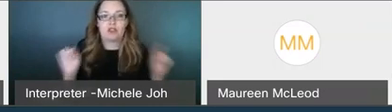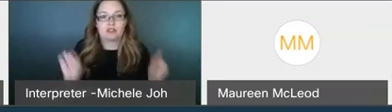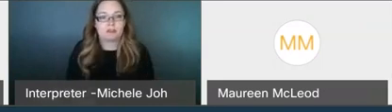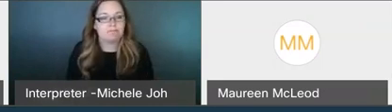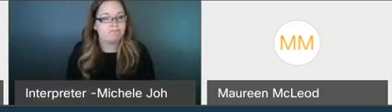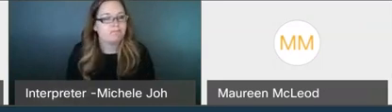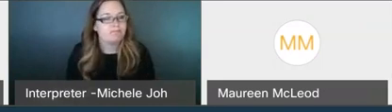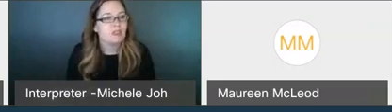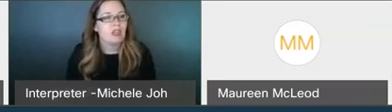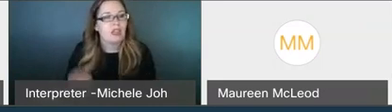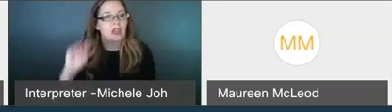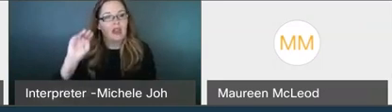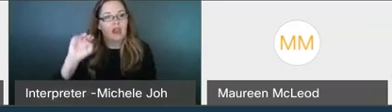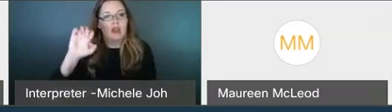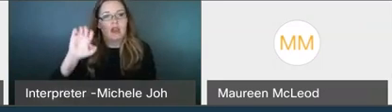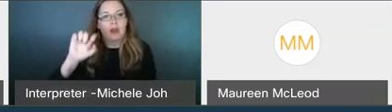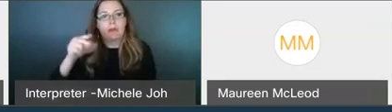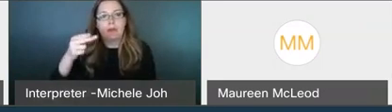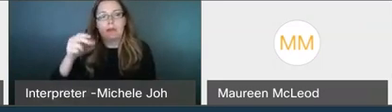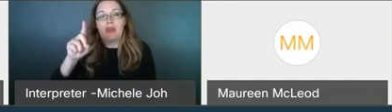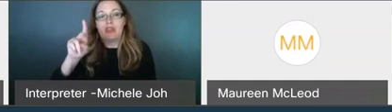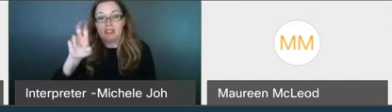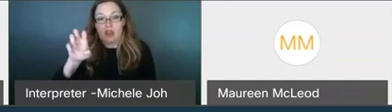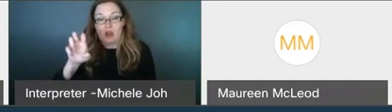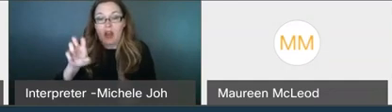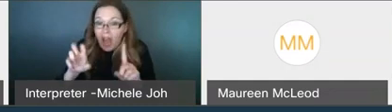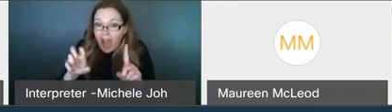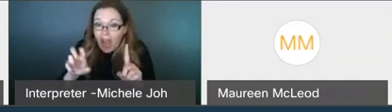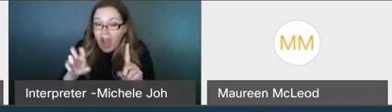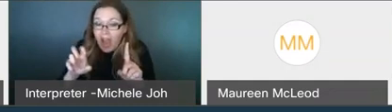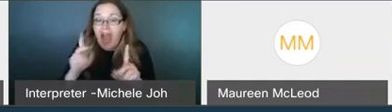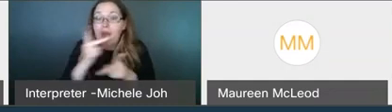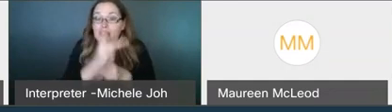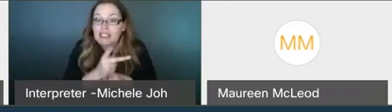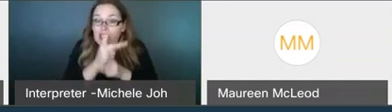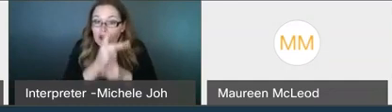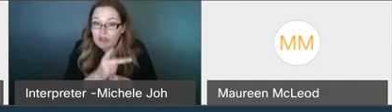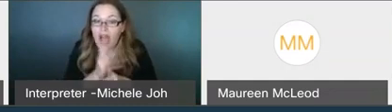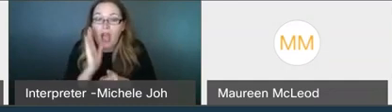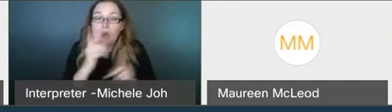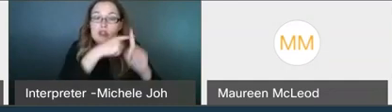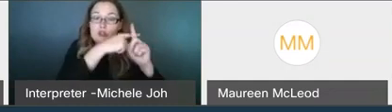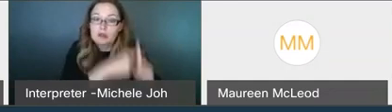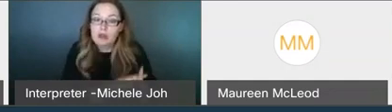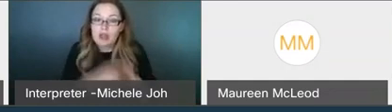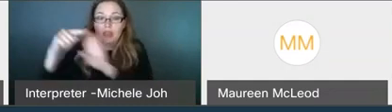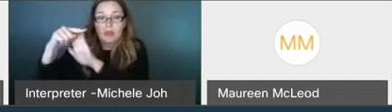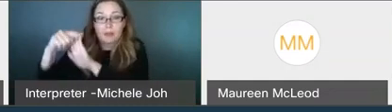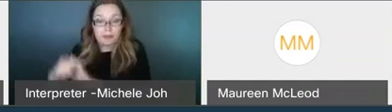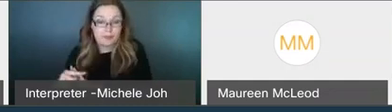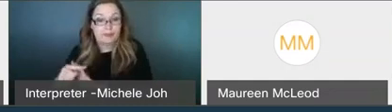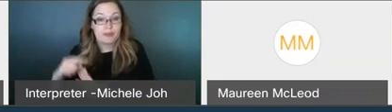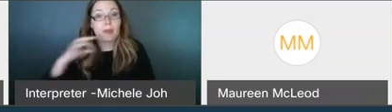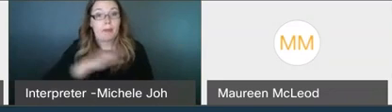Let me talk about methadone, and I'm going to be very careful with each medication I talk about to tell you about the benefits and about the downsides. And that should be the model